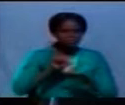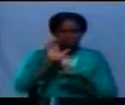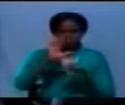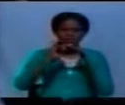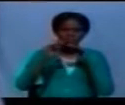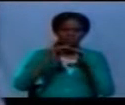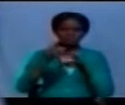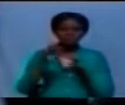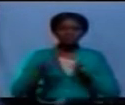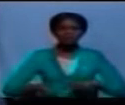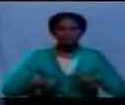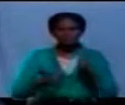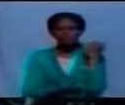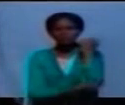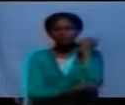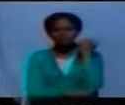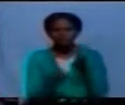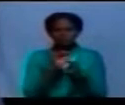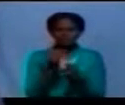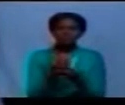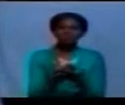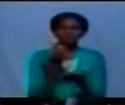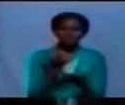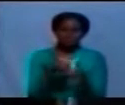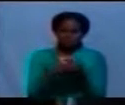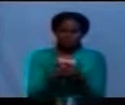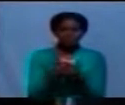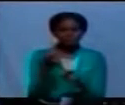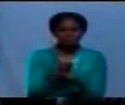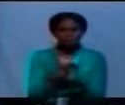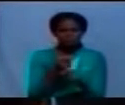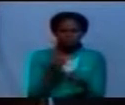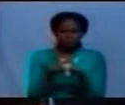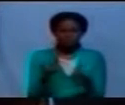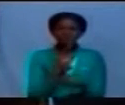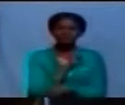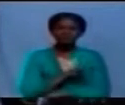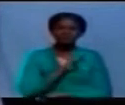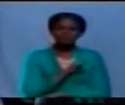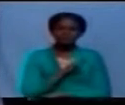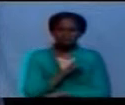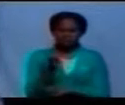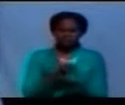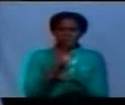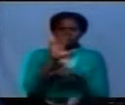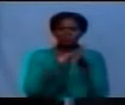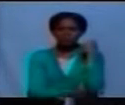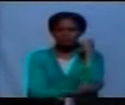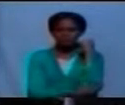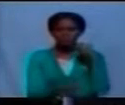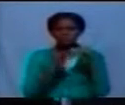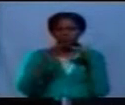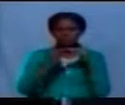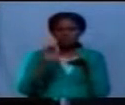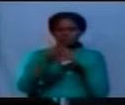of life or whether you are poor or whether you are rich. That's out of the equation. It's a habit. From your poor level, your low income, you